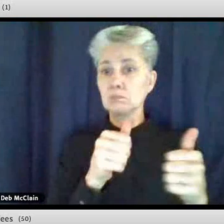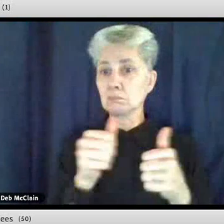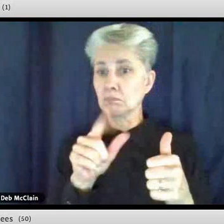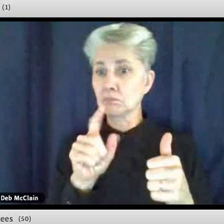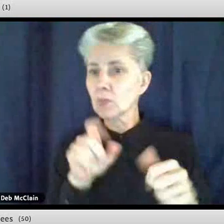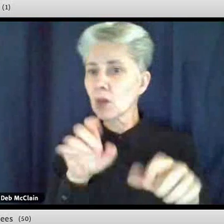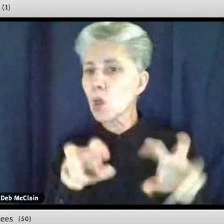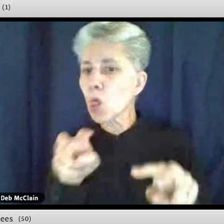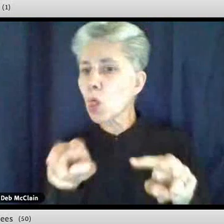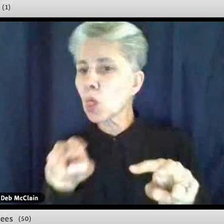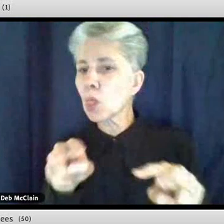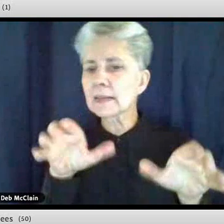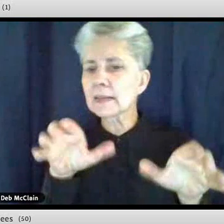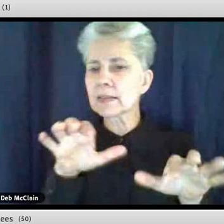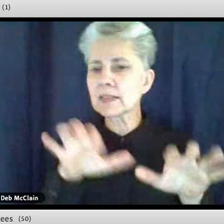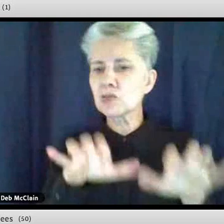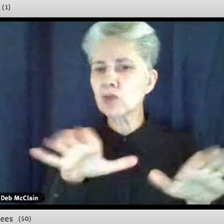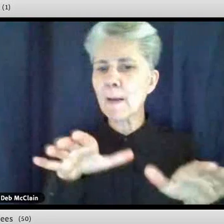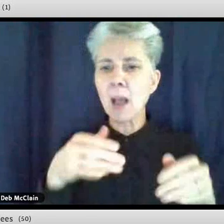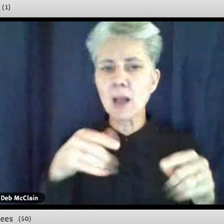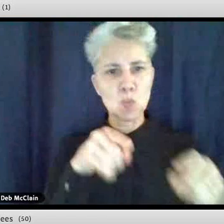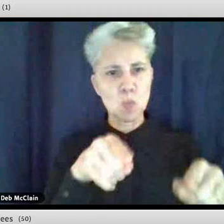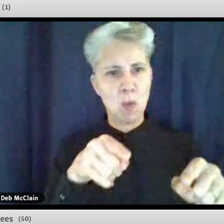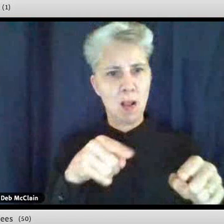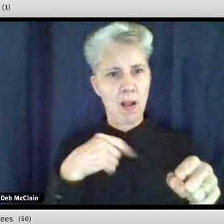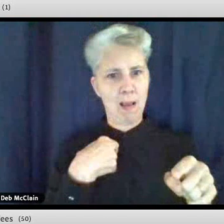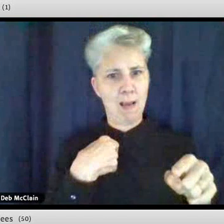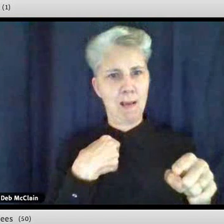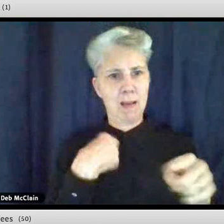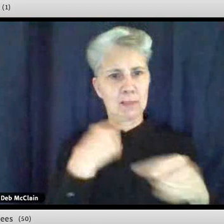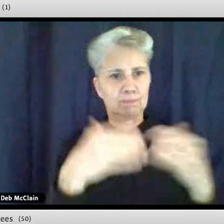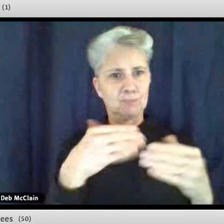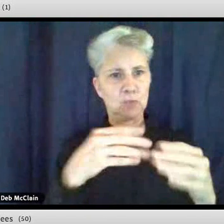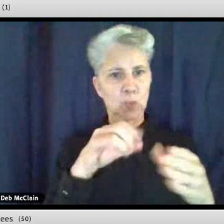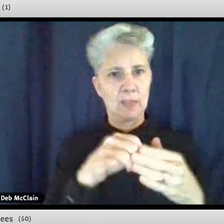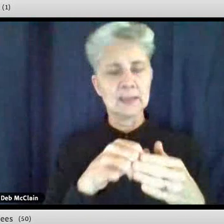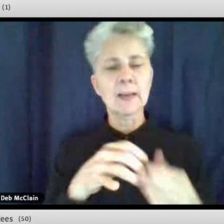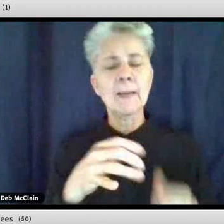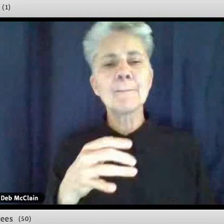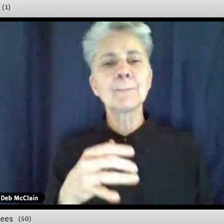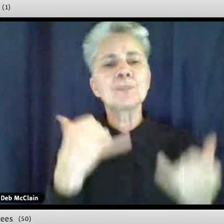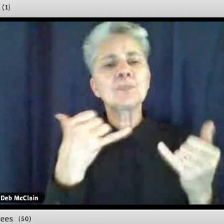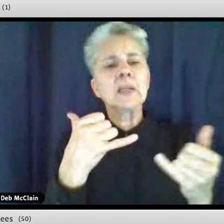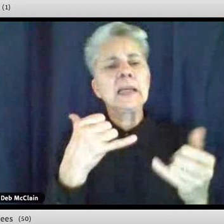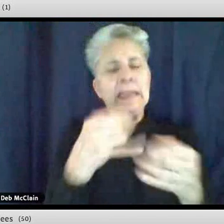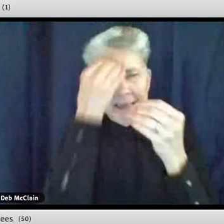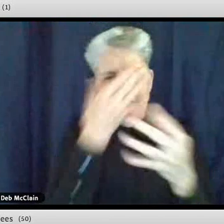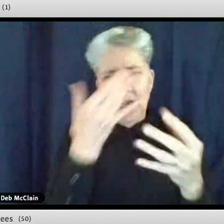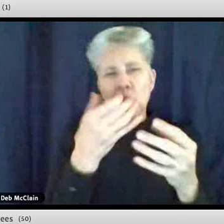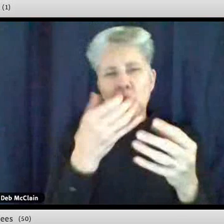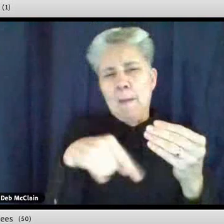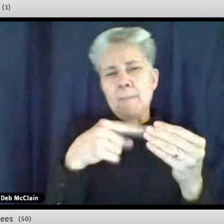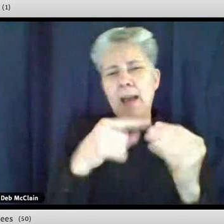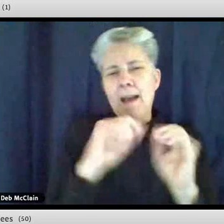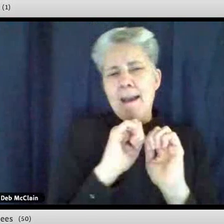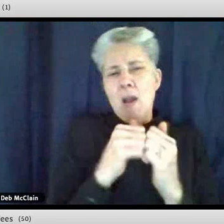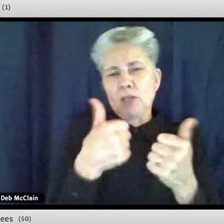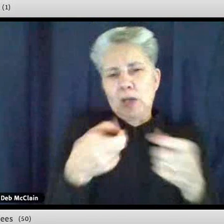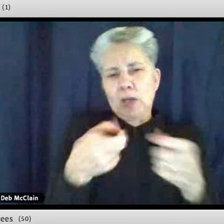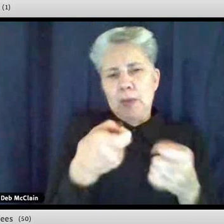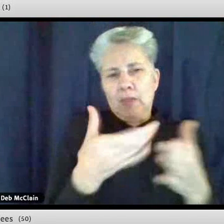And I'm just going to look at the chat box while we do this. So let me just tell you a little bit about how I try to